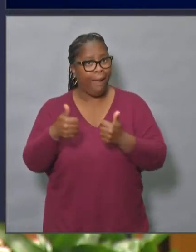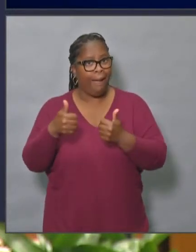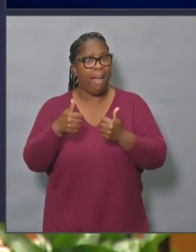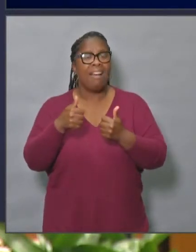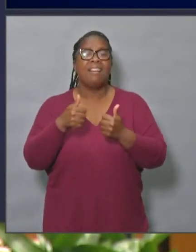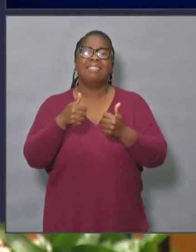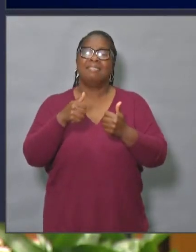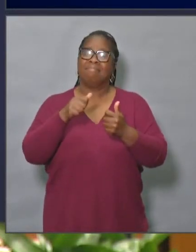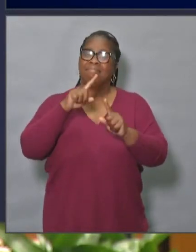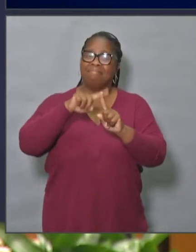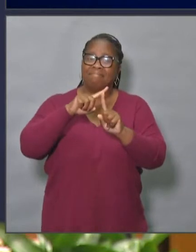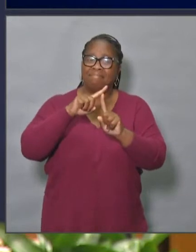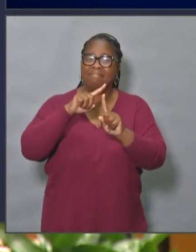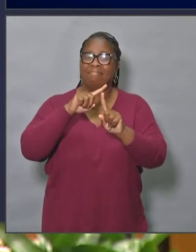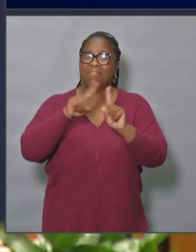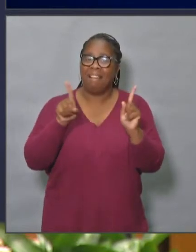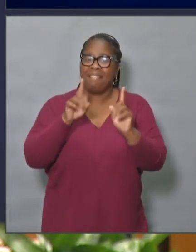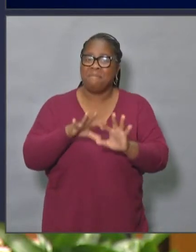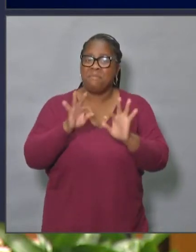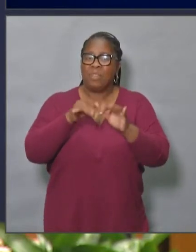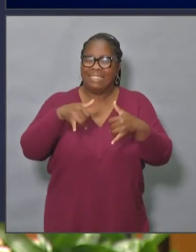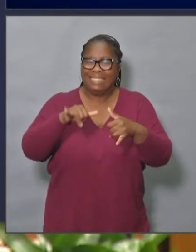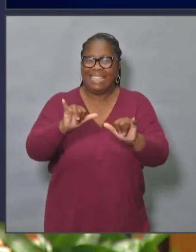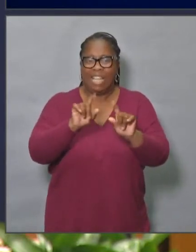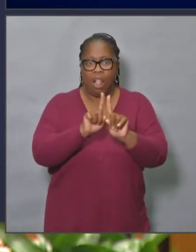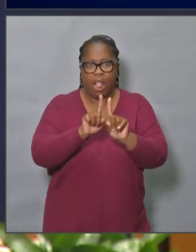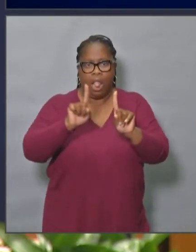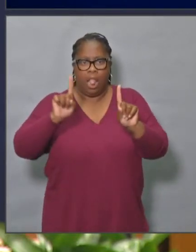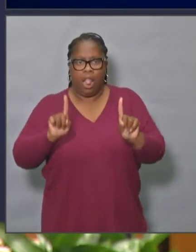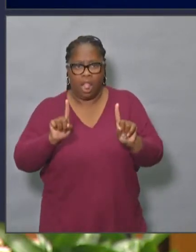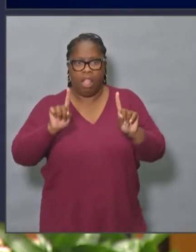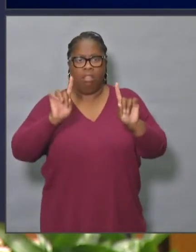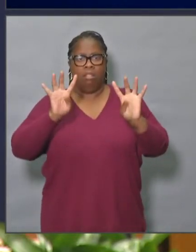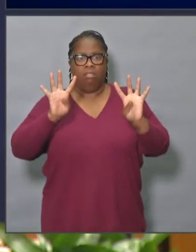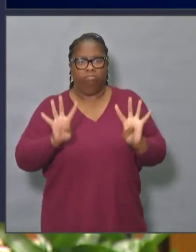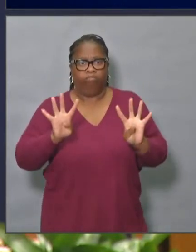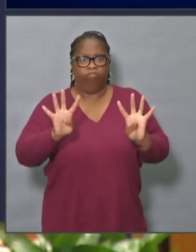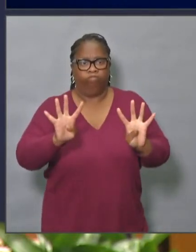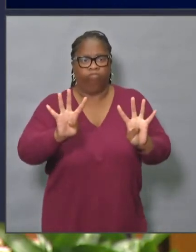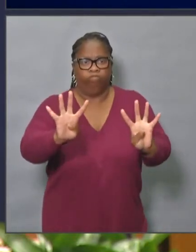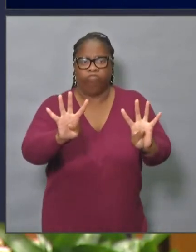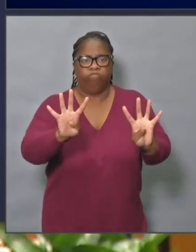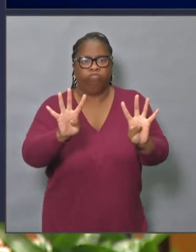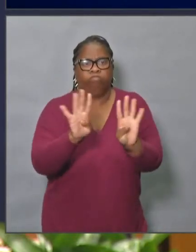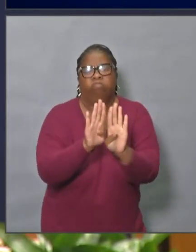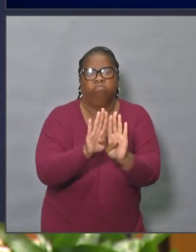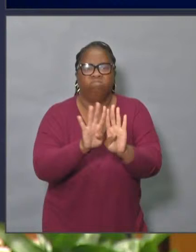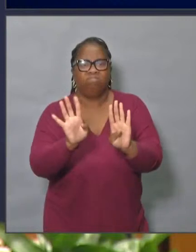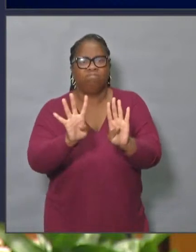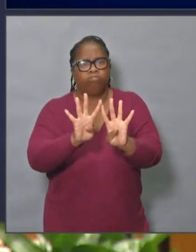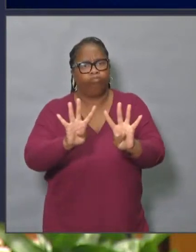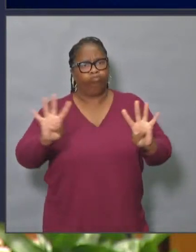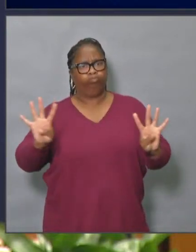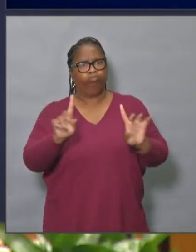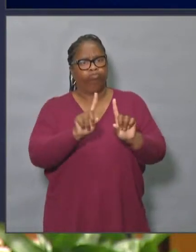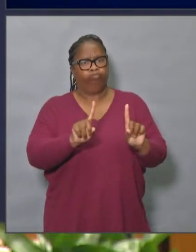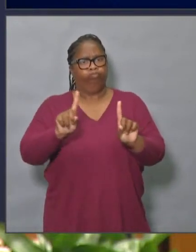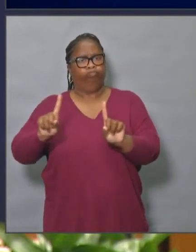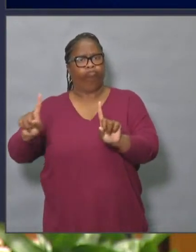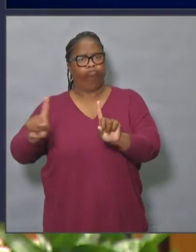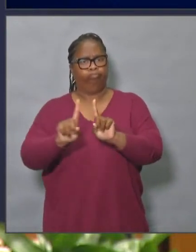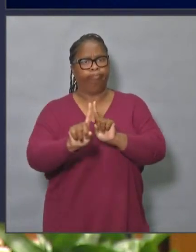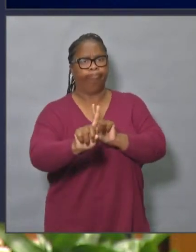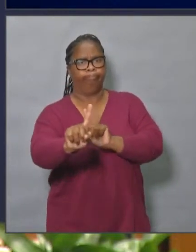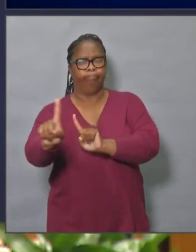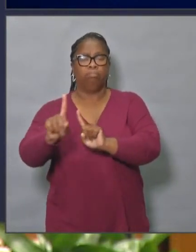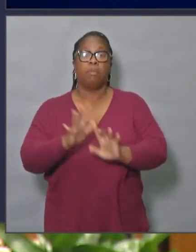see the great change that you're calling for and that is long overdue, we need everyone to continue doing their part to slow the spread